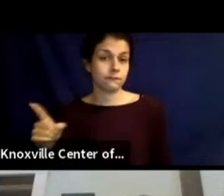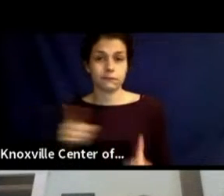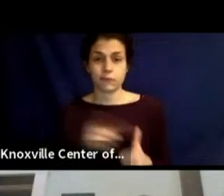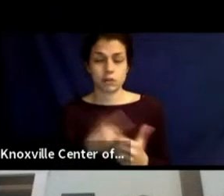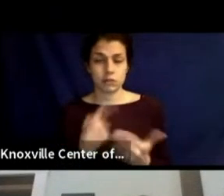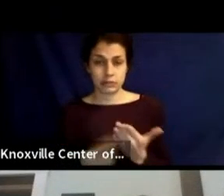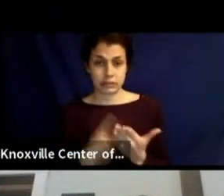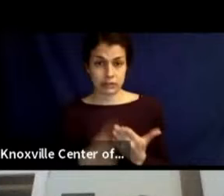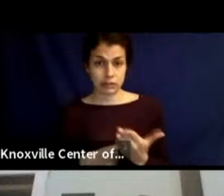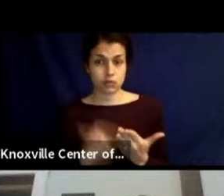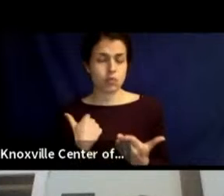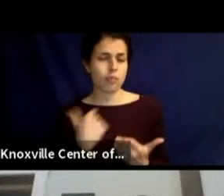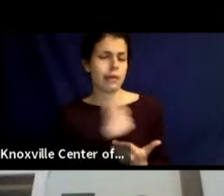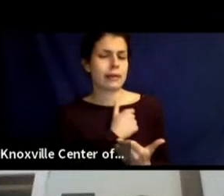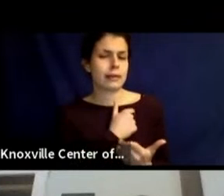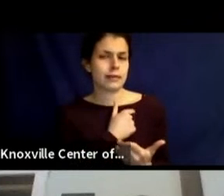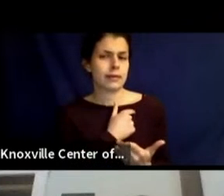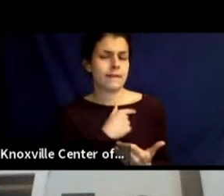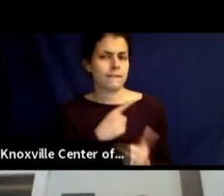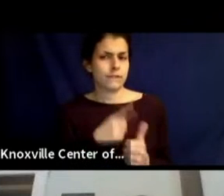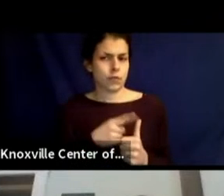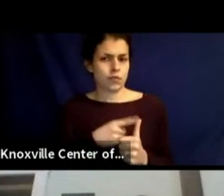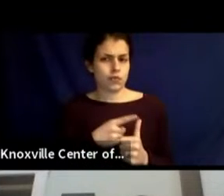think we need to have the